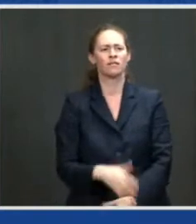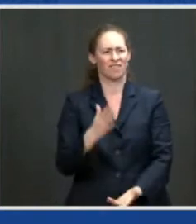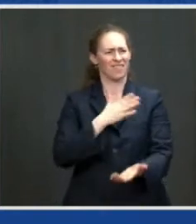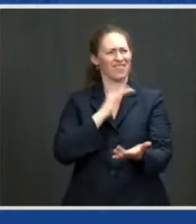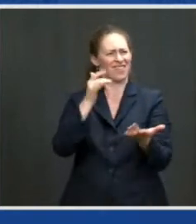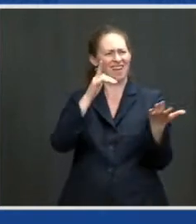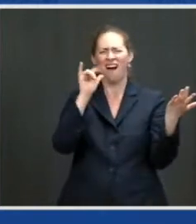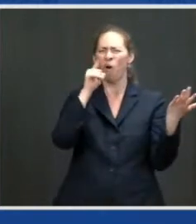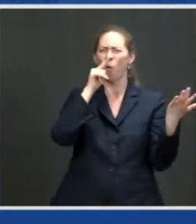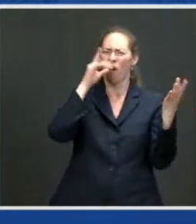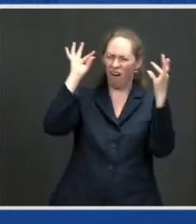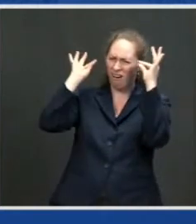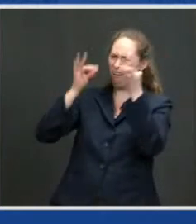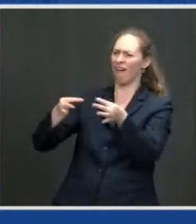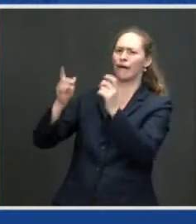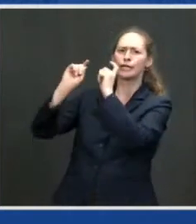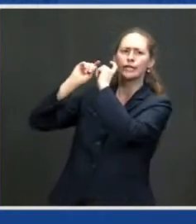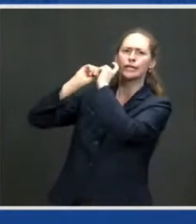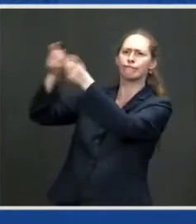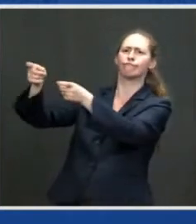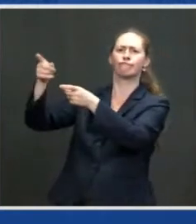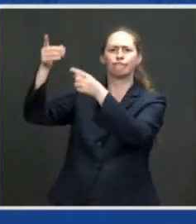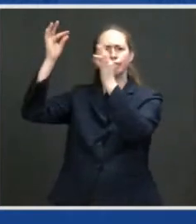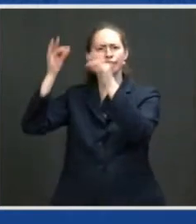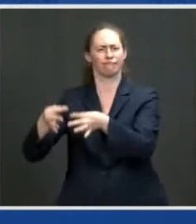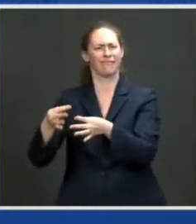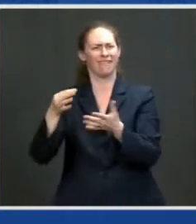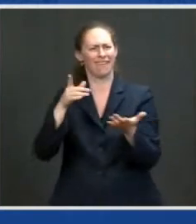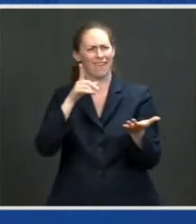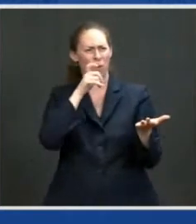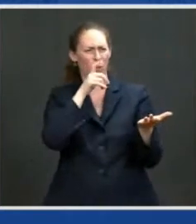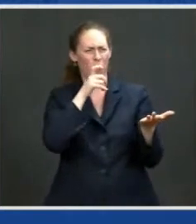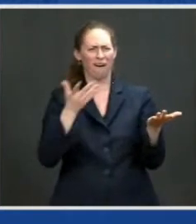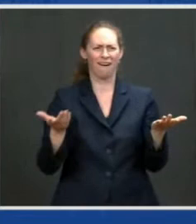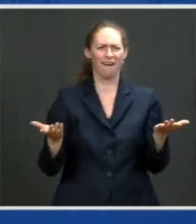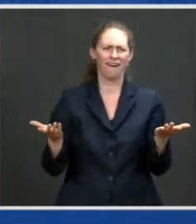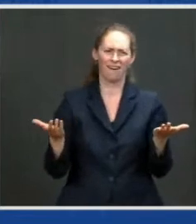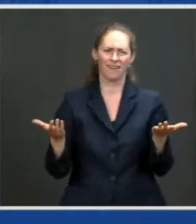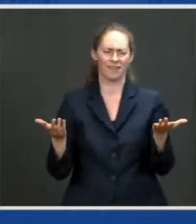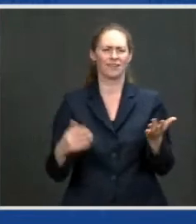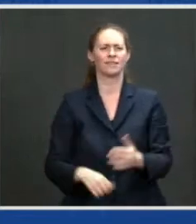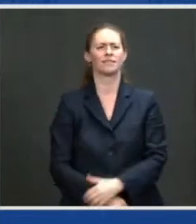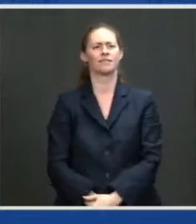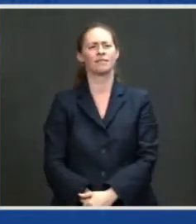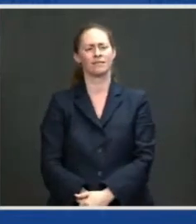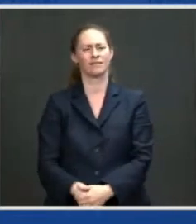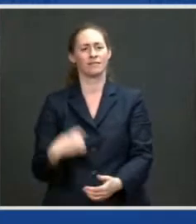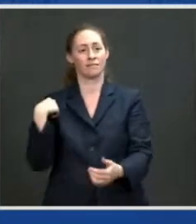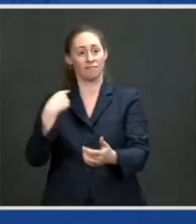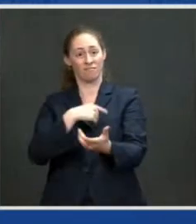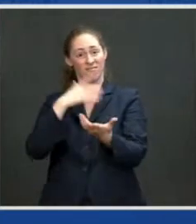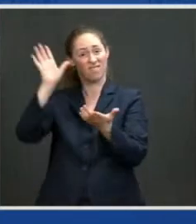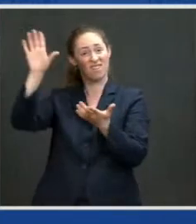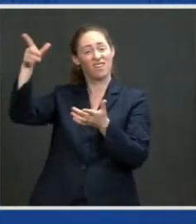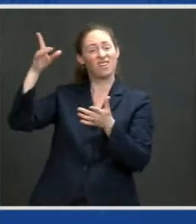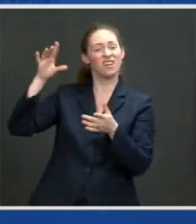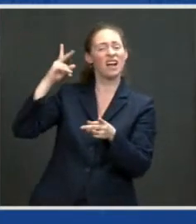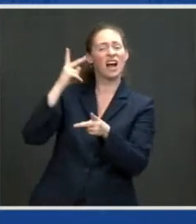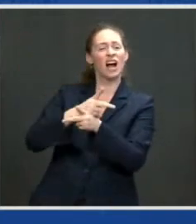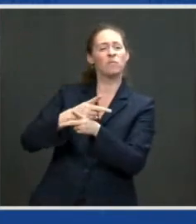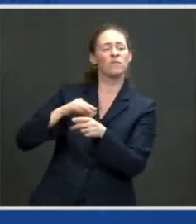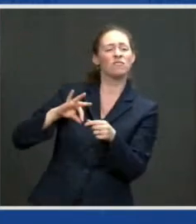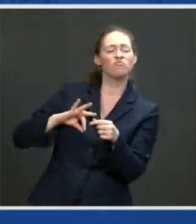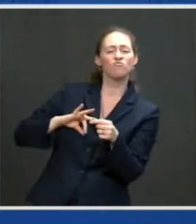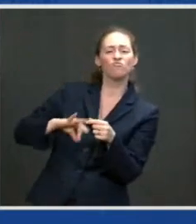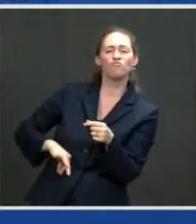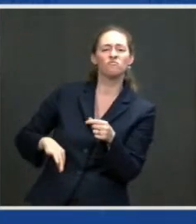about it. Now, so you got over 50% going to stock buybacks. And the other percent, I